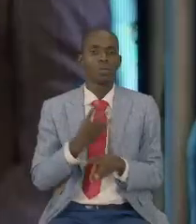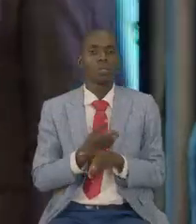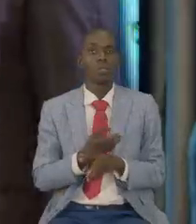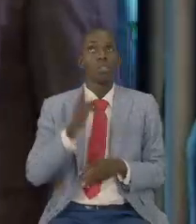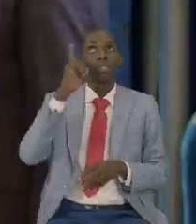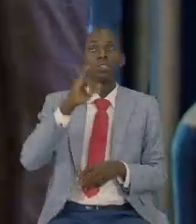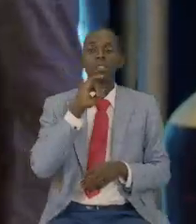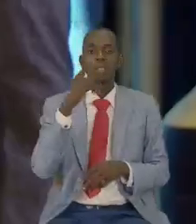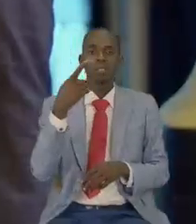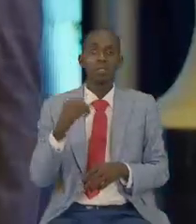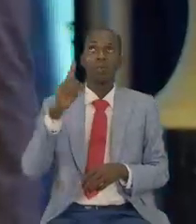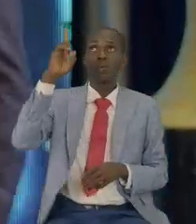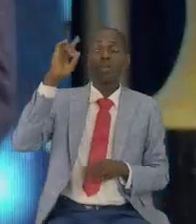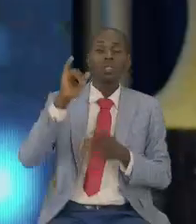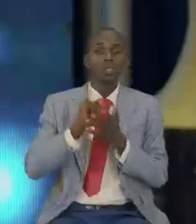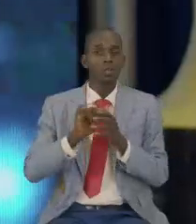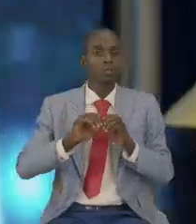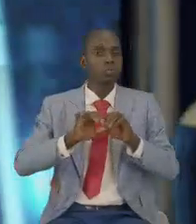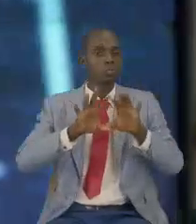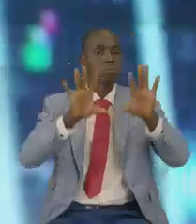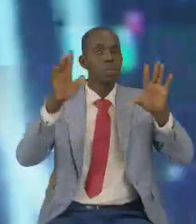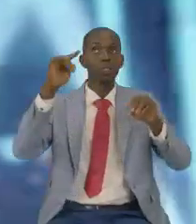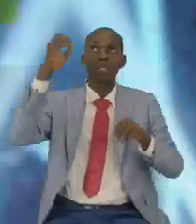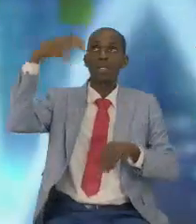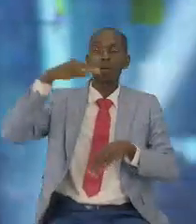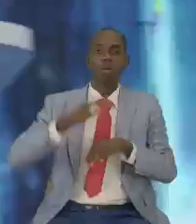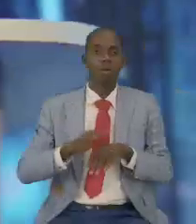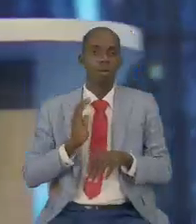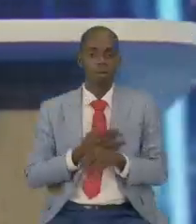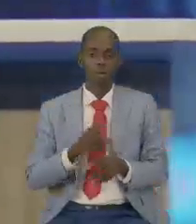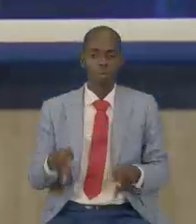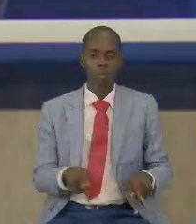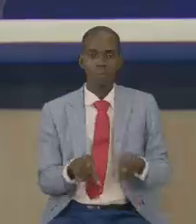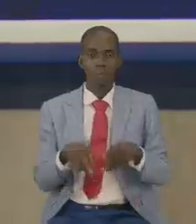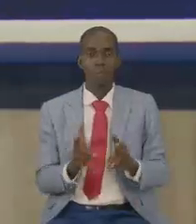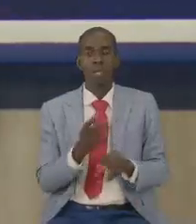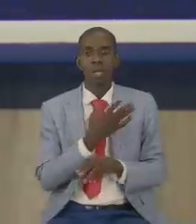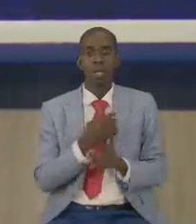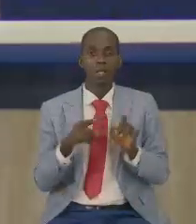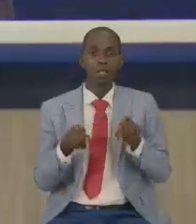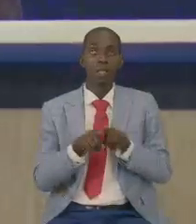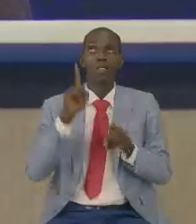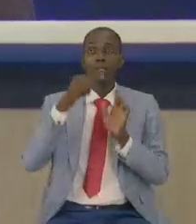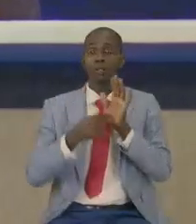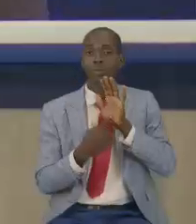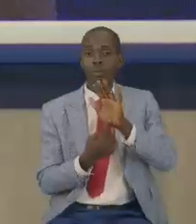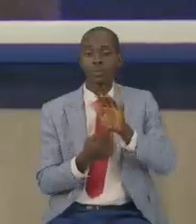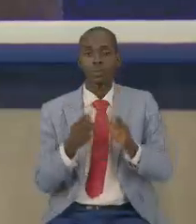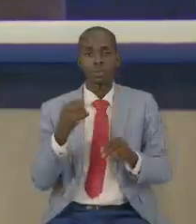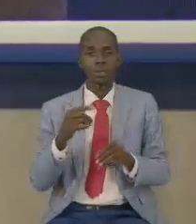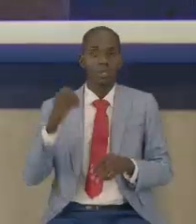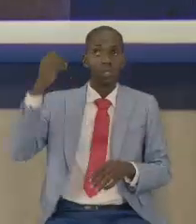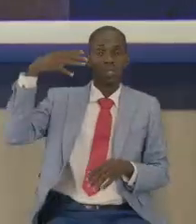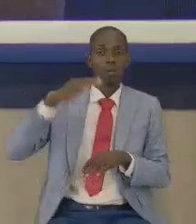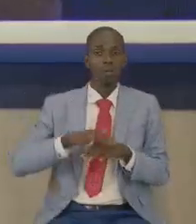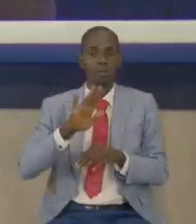pathway. And as it shines the light on your pathway, all darkness will vanish away from your